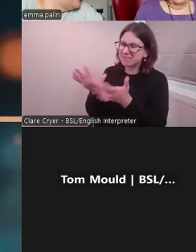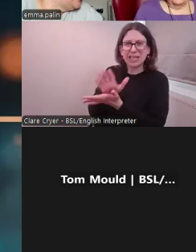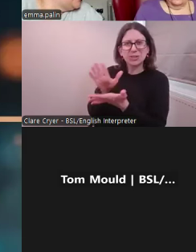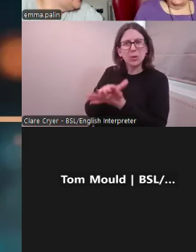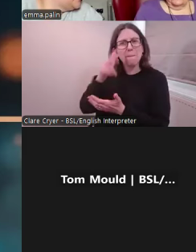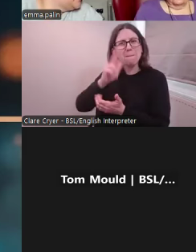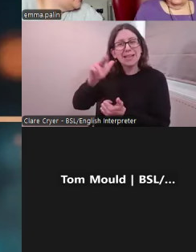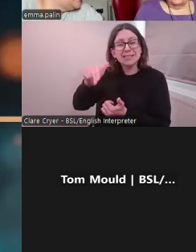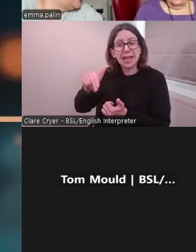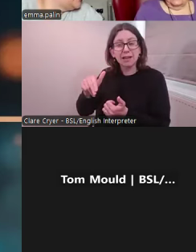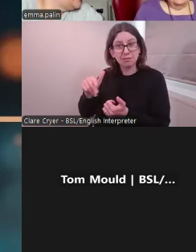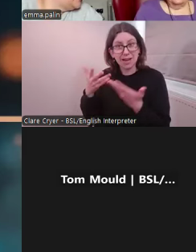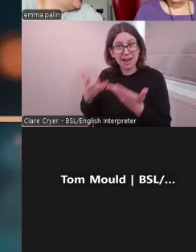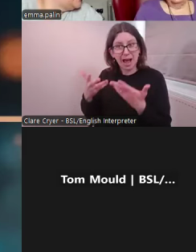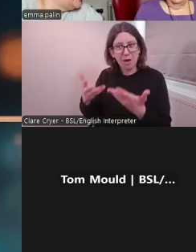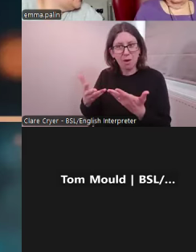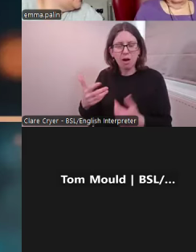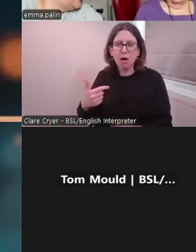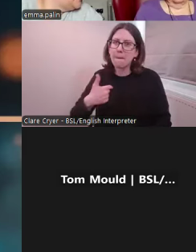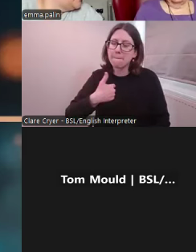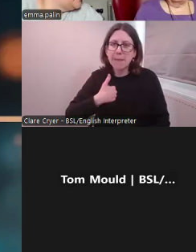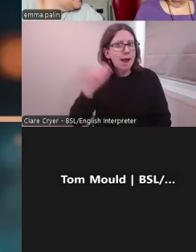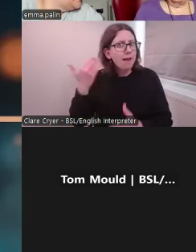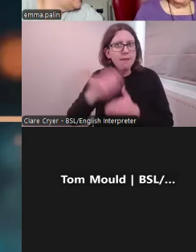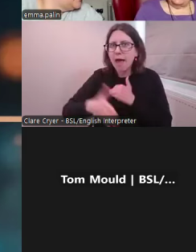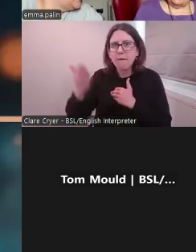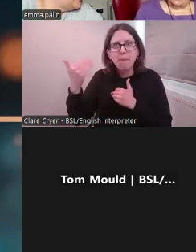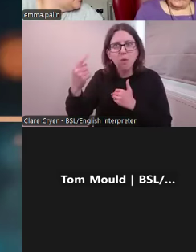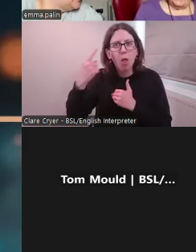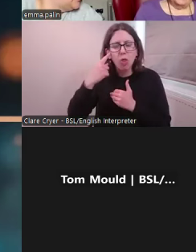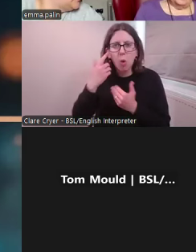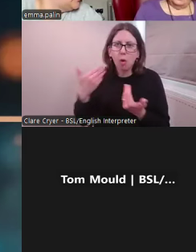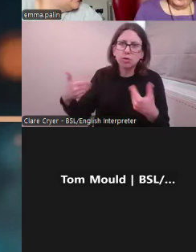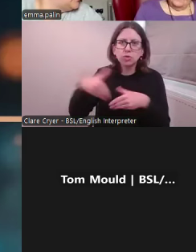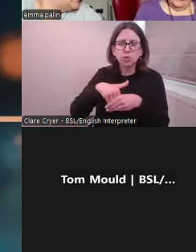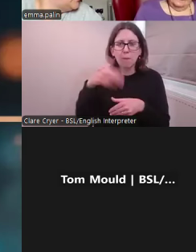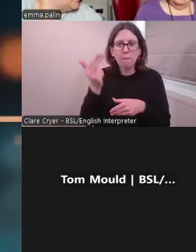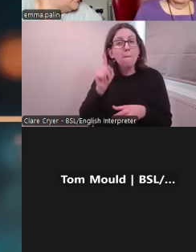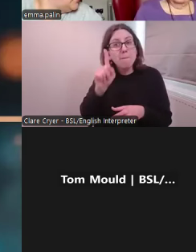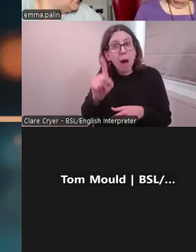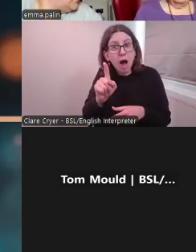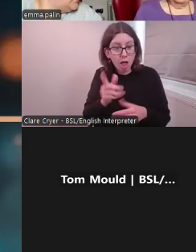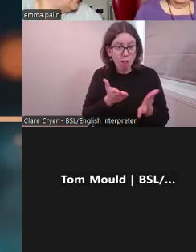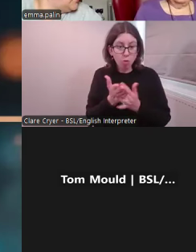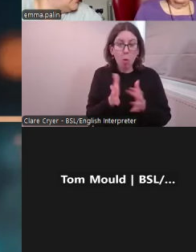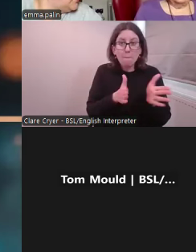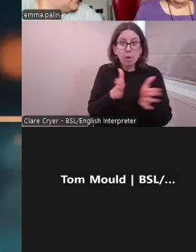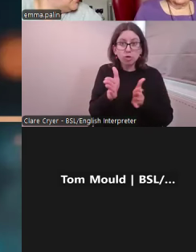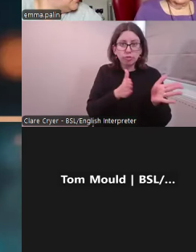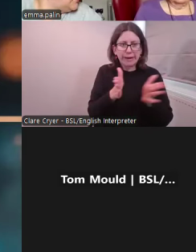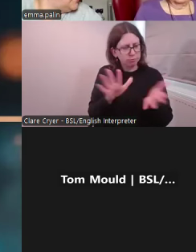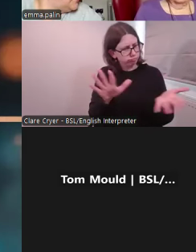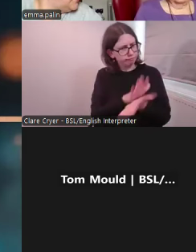And I would not have thought of even joining in there. But because I had success with the pottery making, well, I'll give